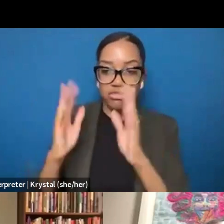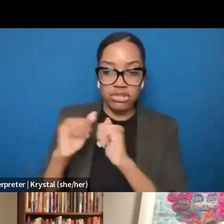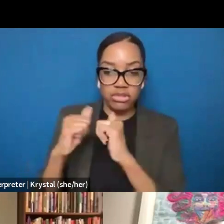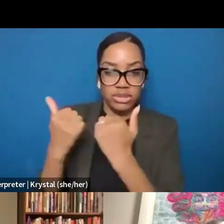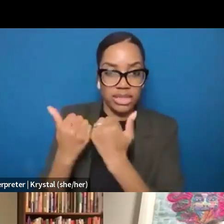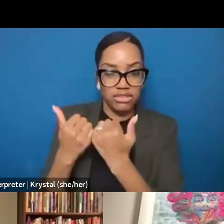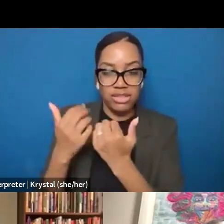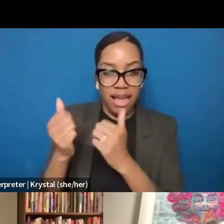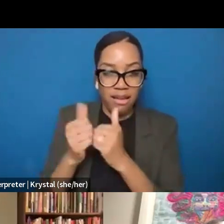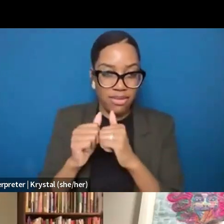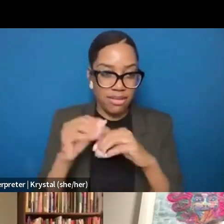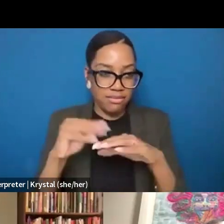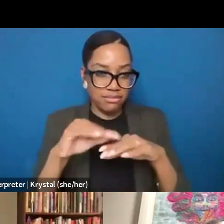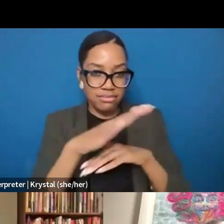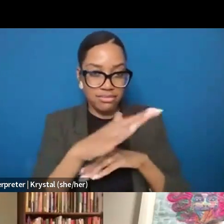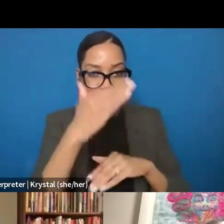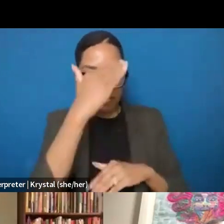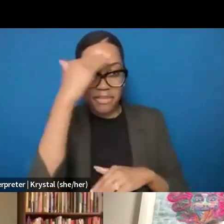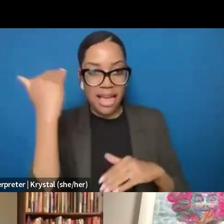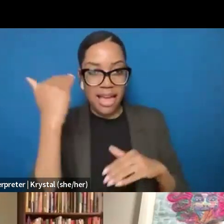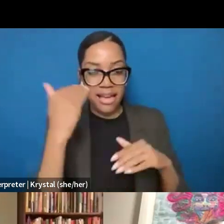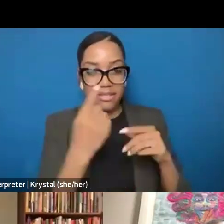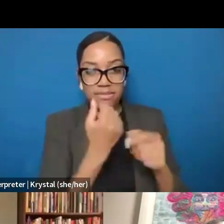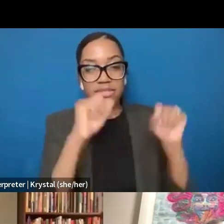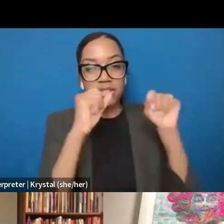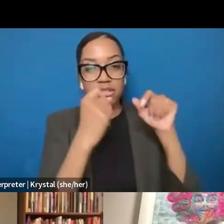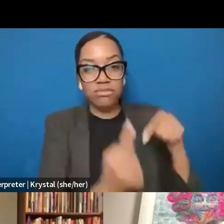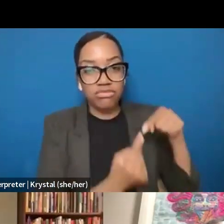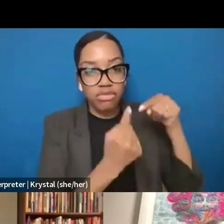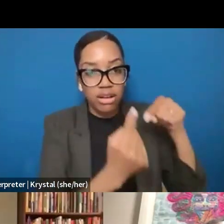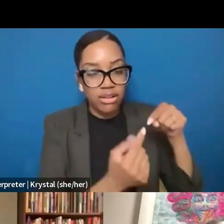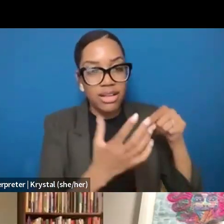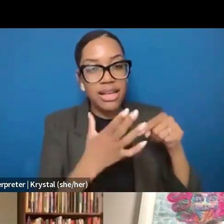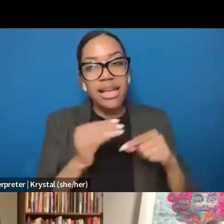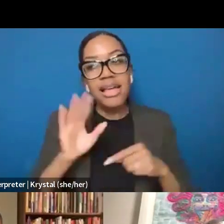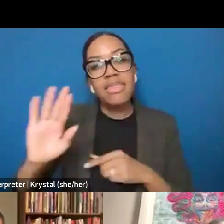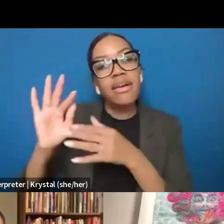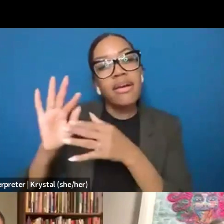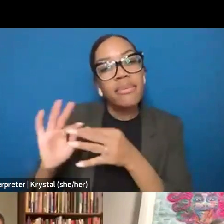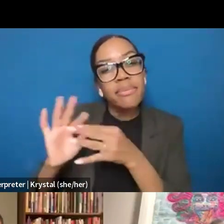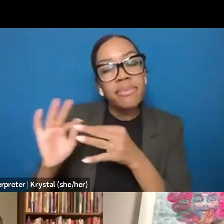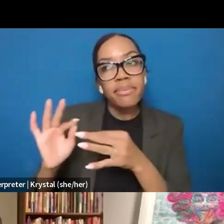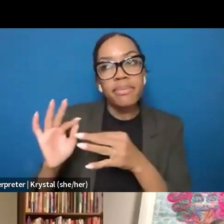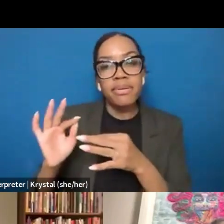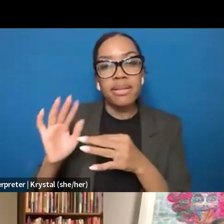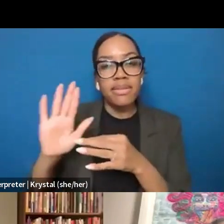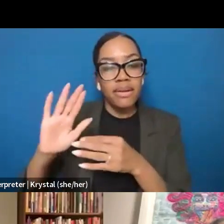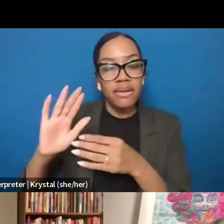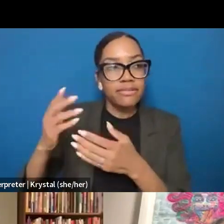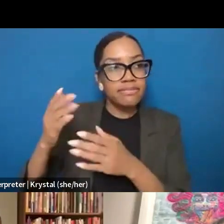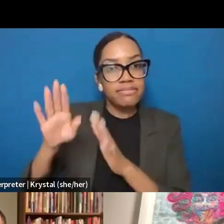writings reveal about what's really left out of mainstream education history?